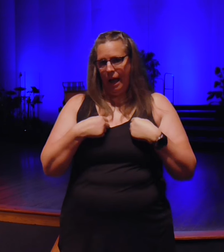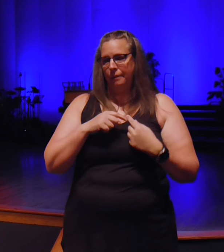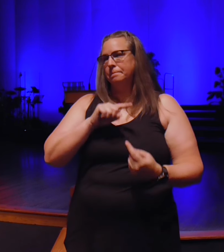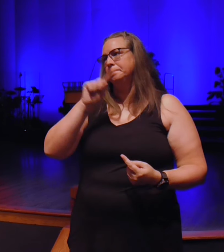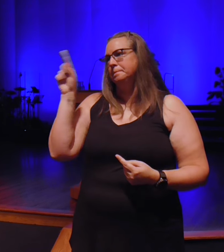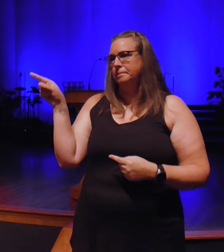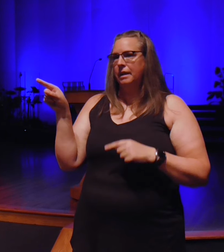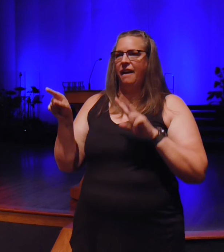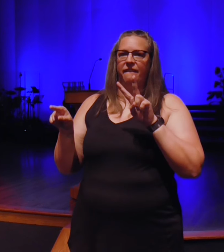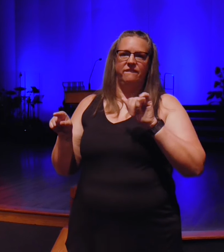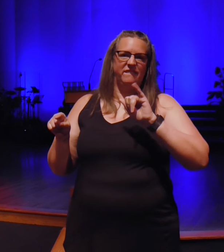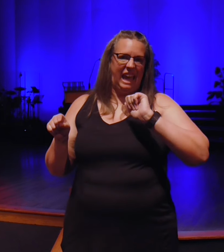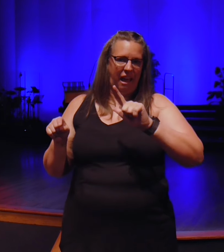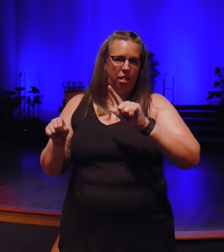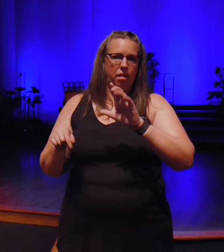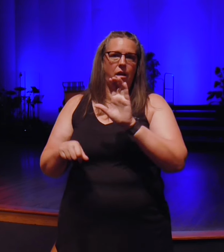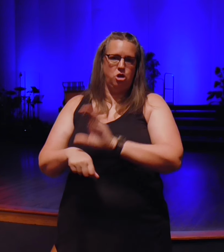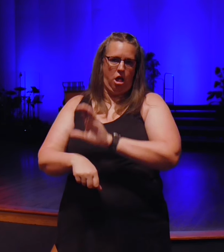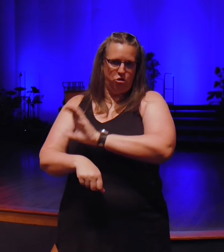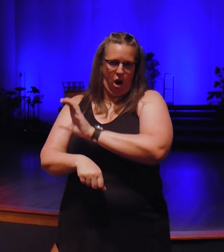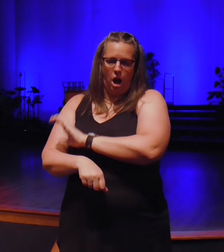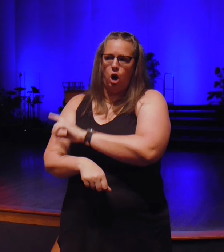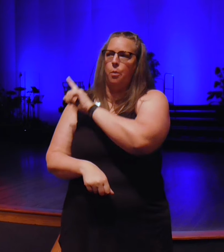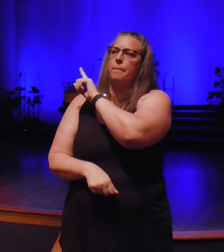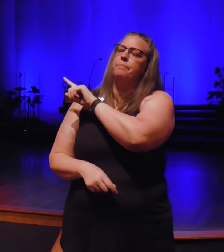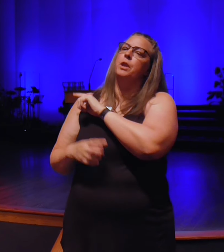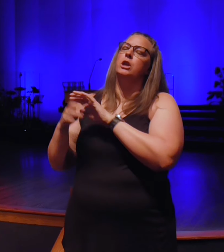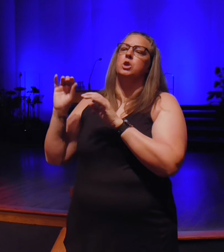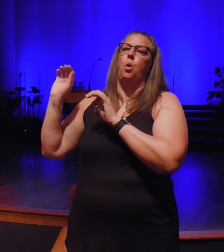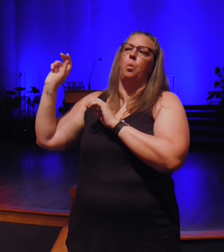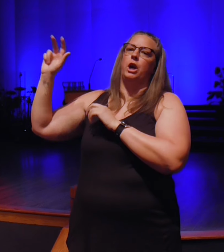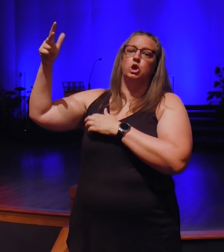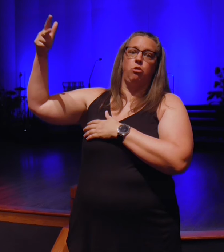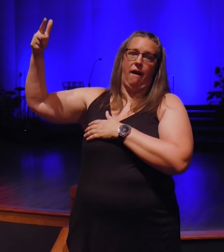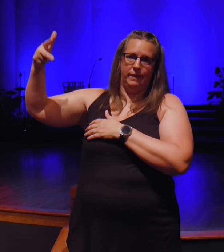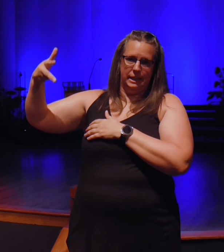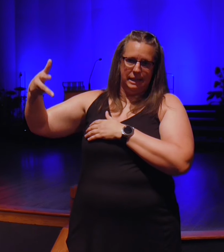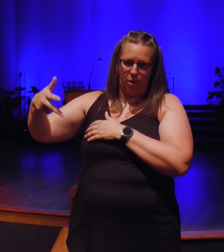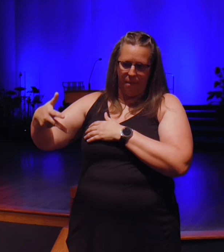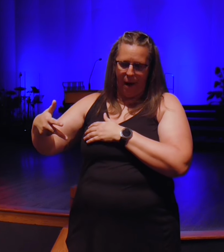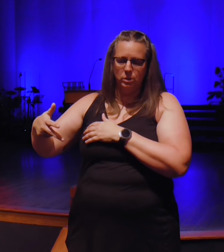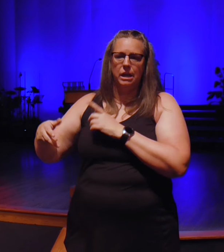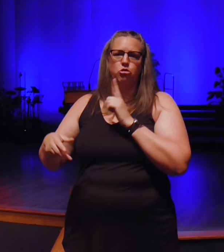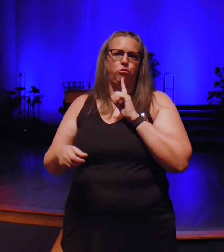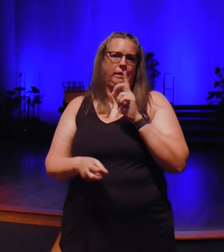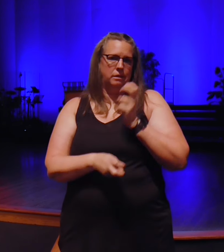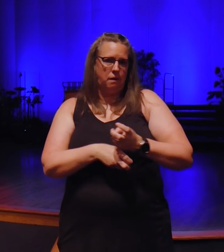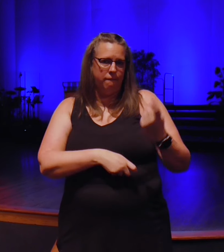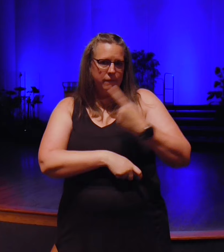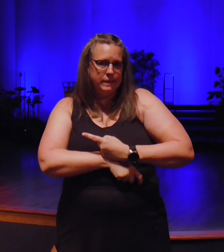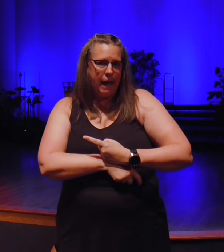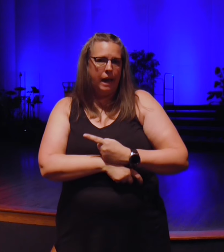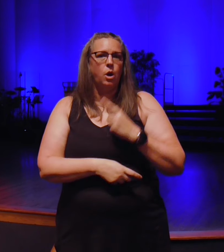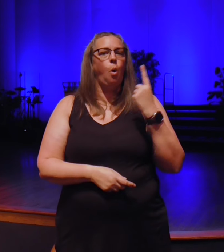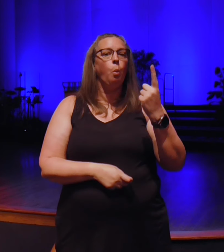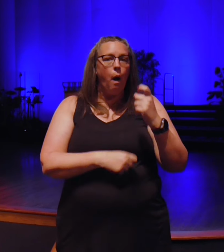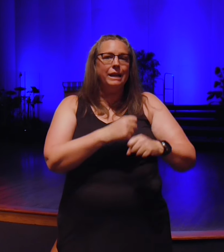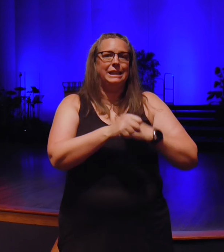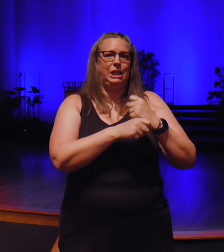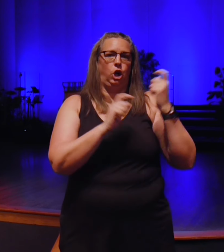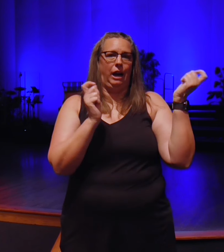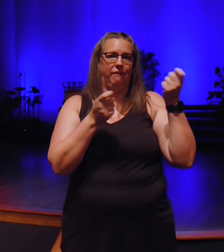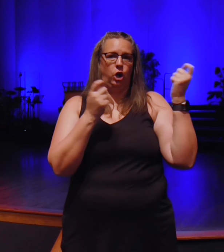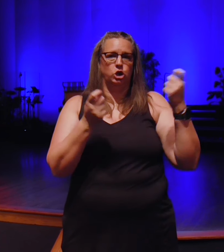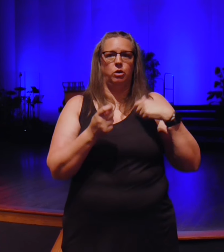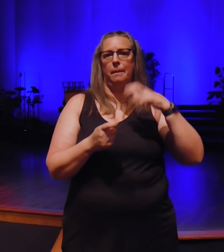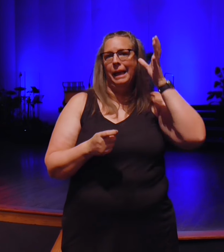Beautiful place. We're on the way down the mountain, and it's a tough day for me. It's the 1-year anniversary of my father's